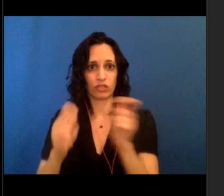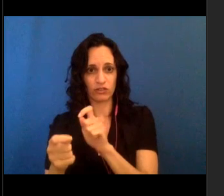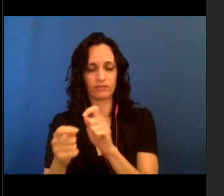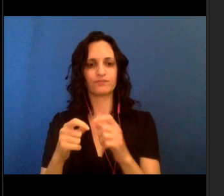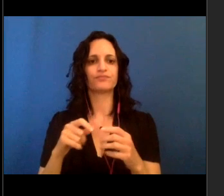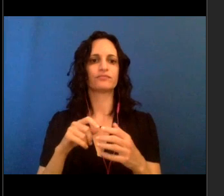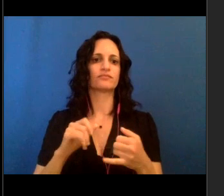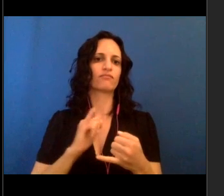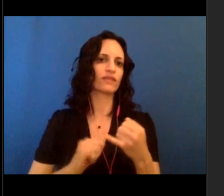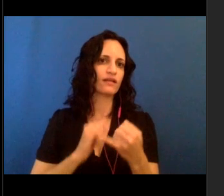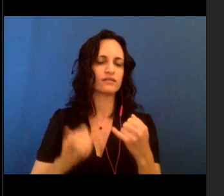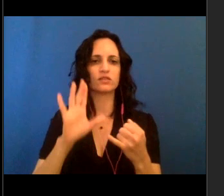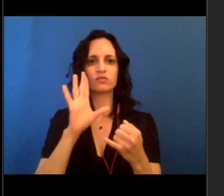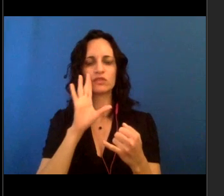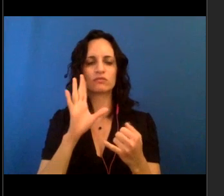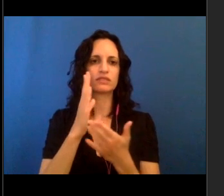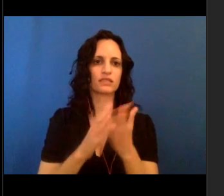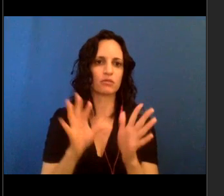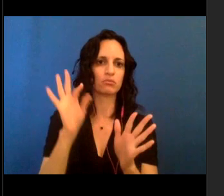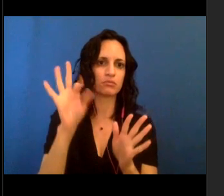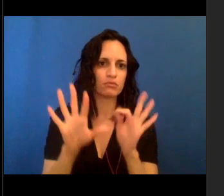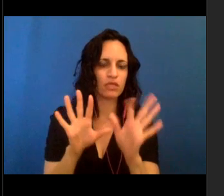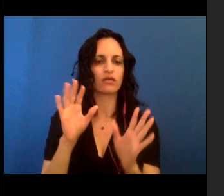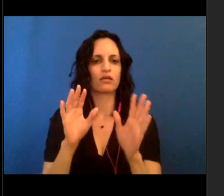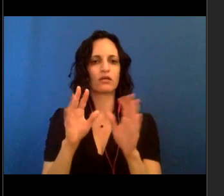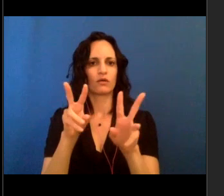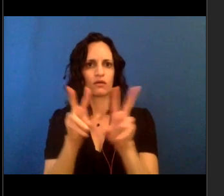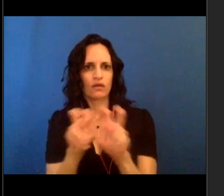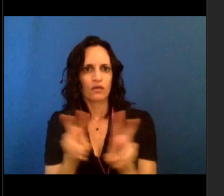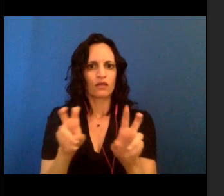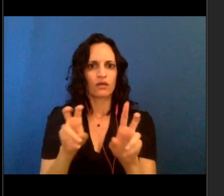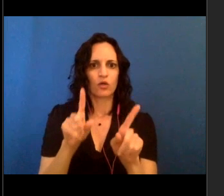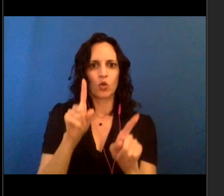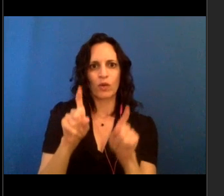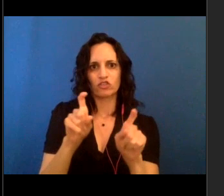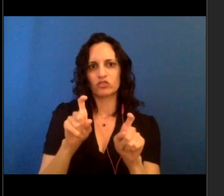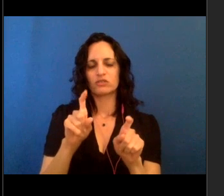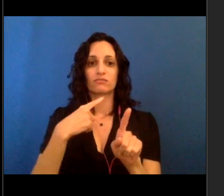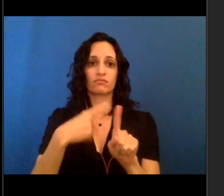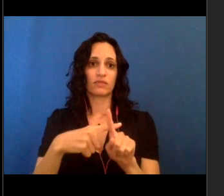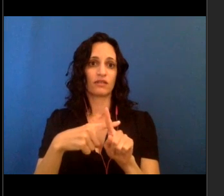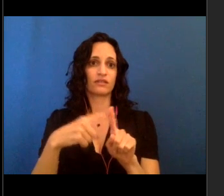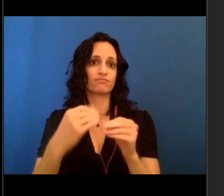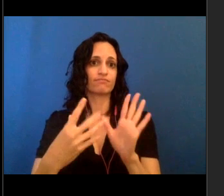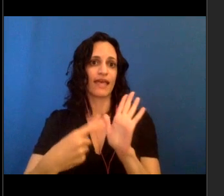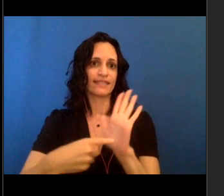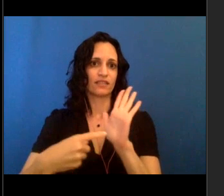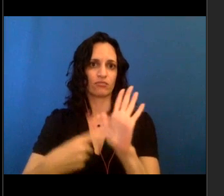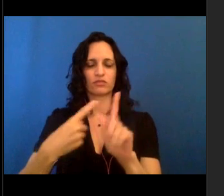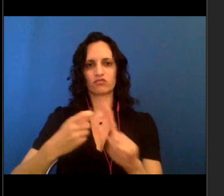some critical reflection questions and some examples from my own experiences.